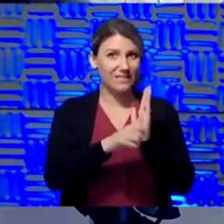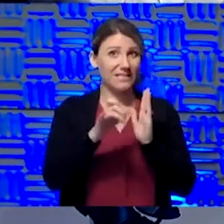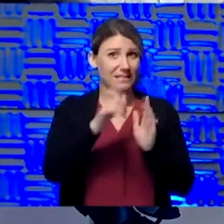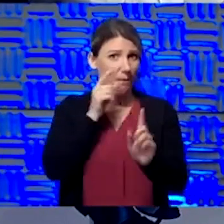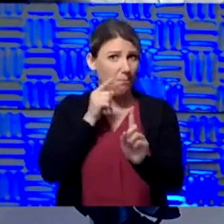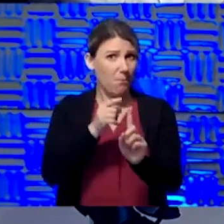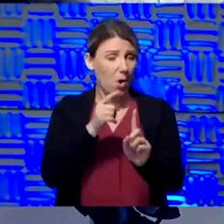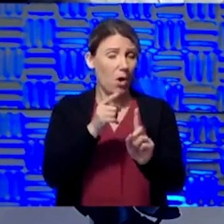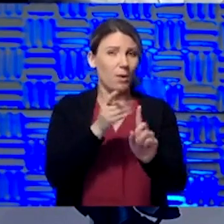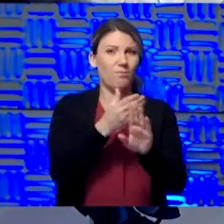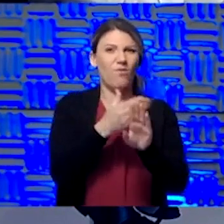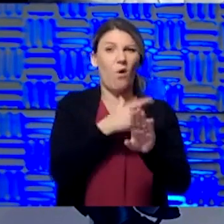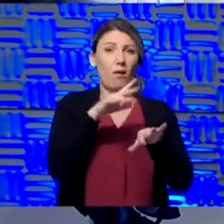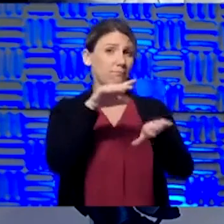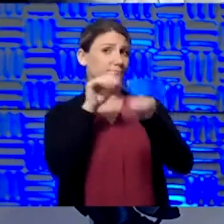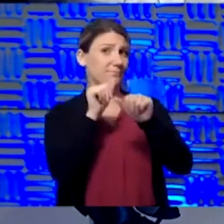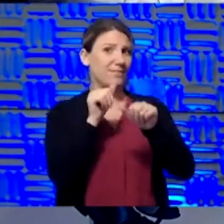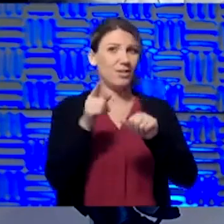off here and let you all finish,